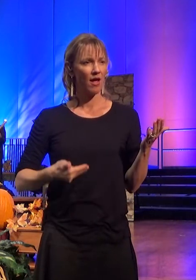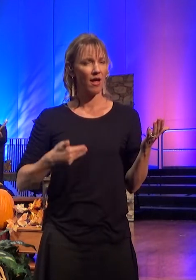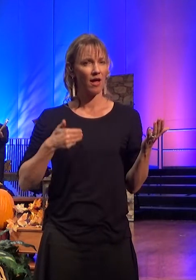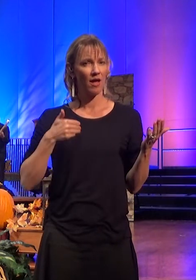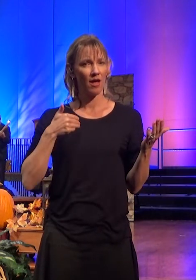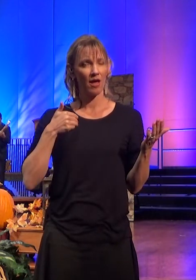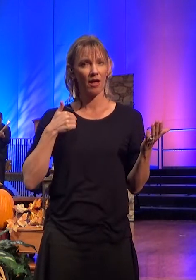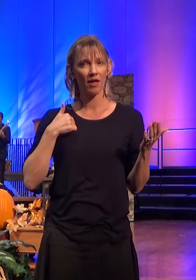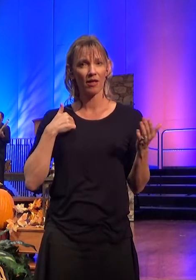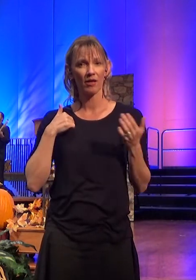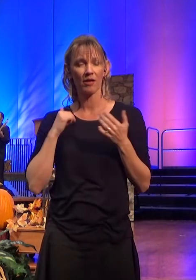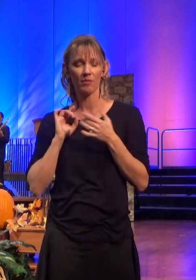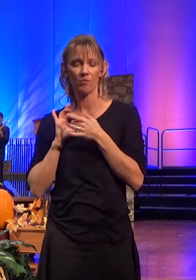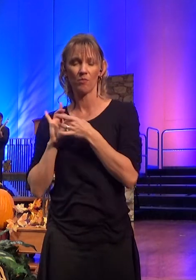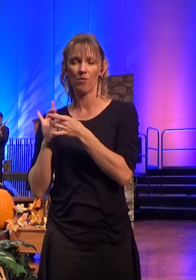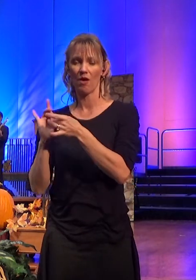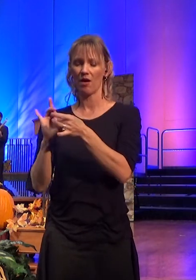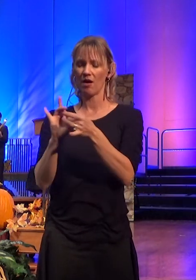am one